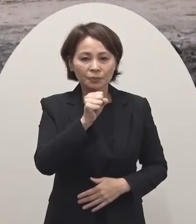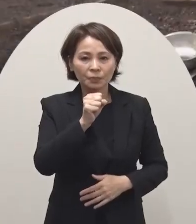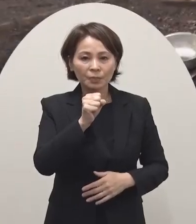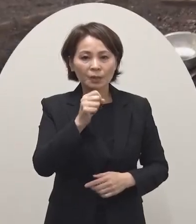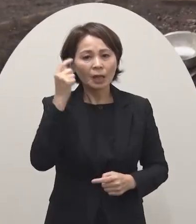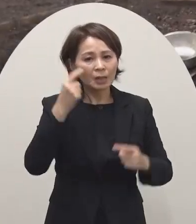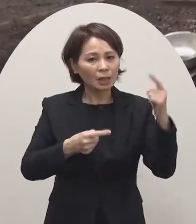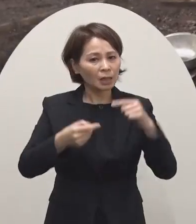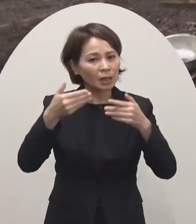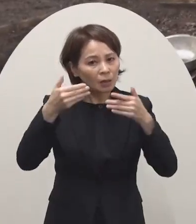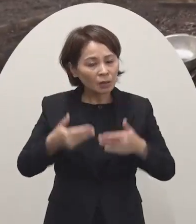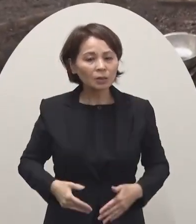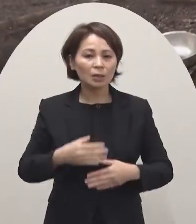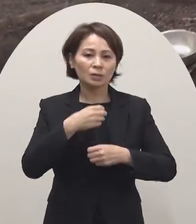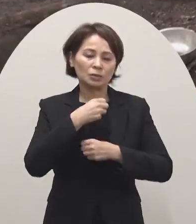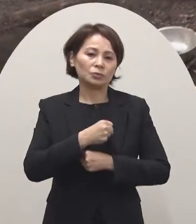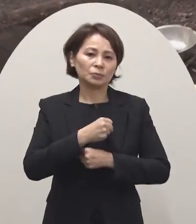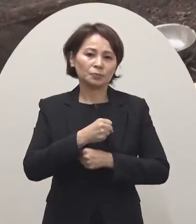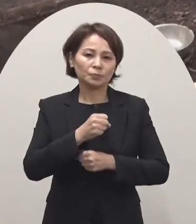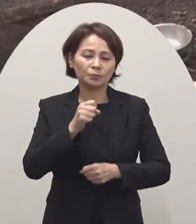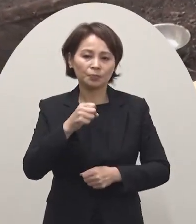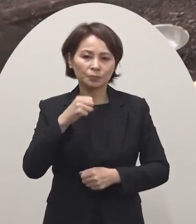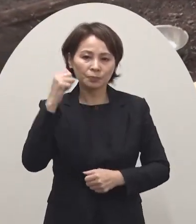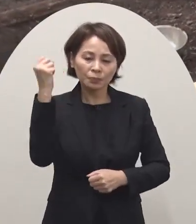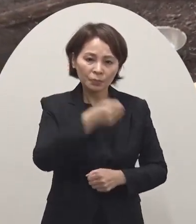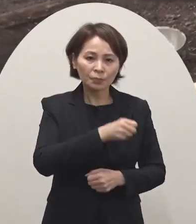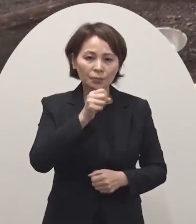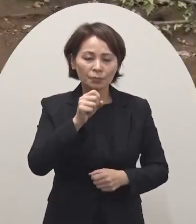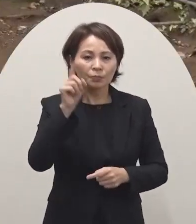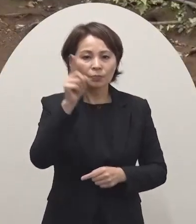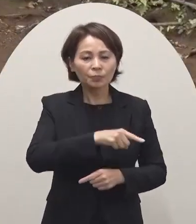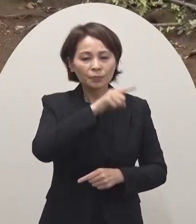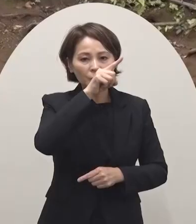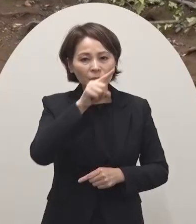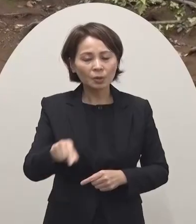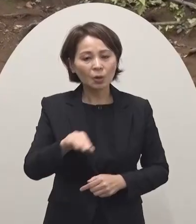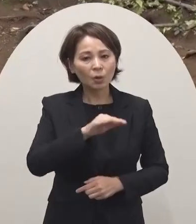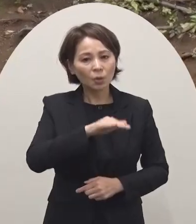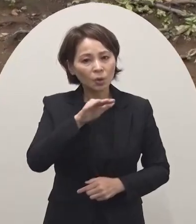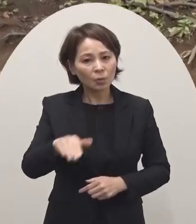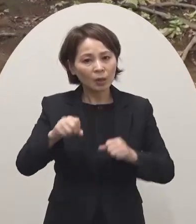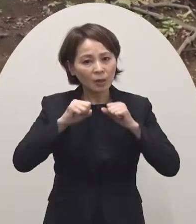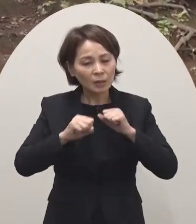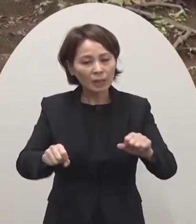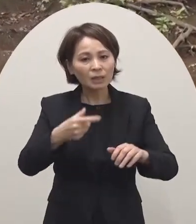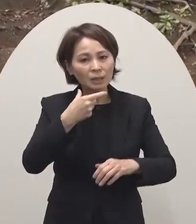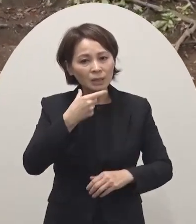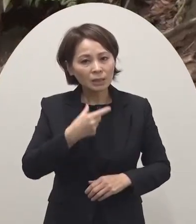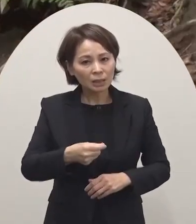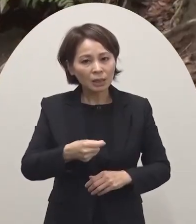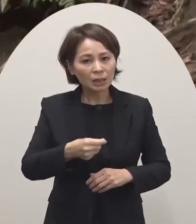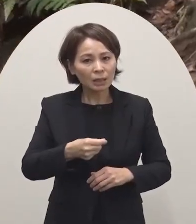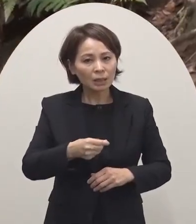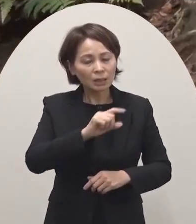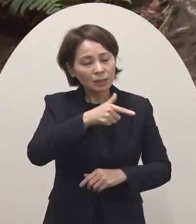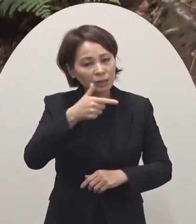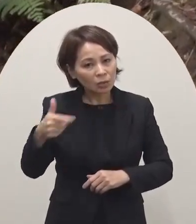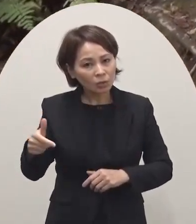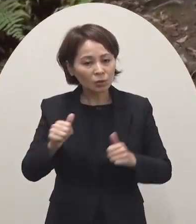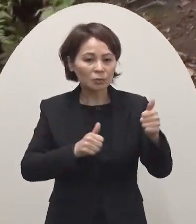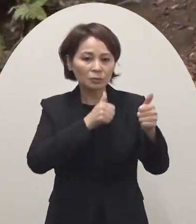As long as it does not cause serious injury or harm to others, we try as much as possible to let the children try out what they want to